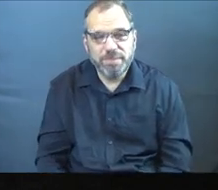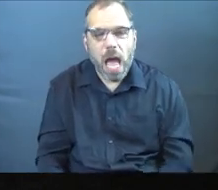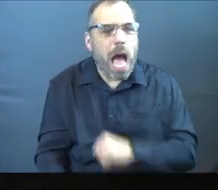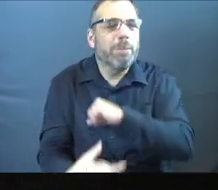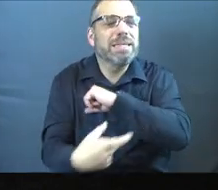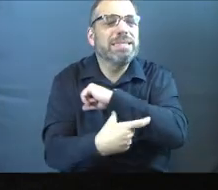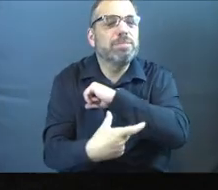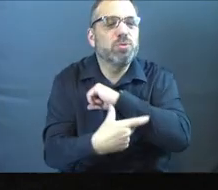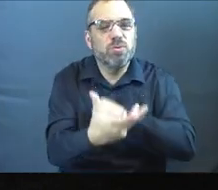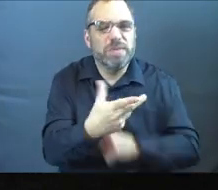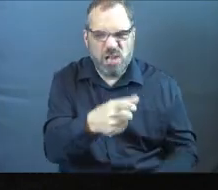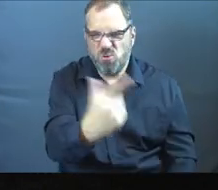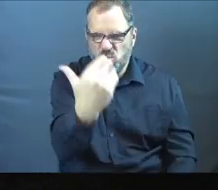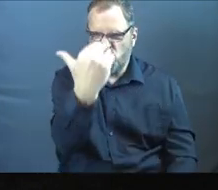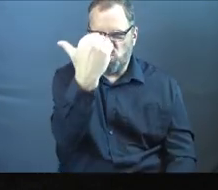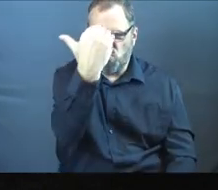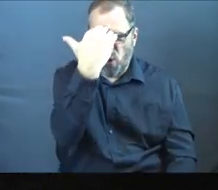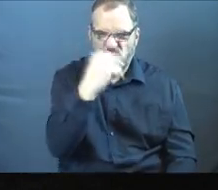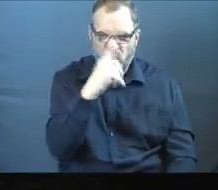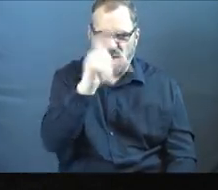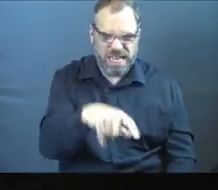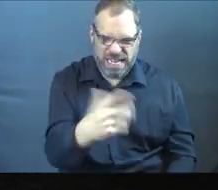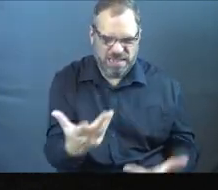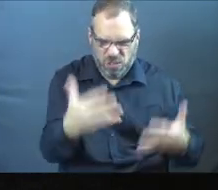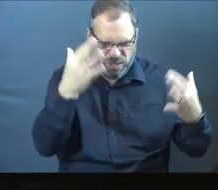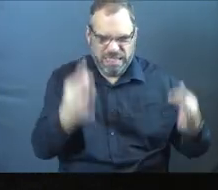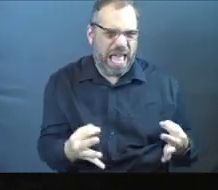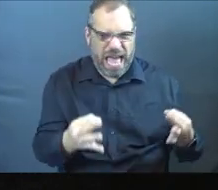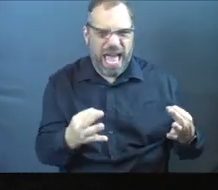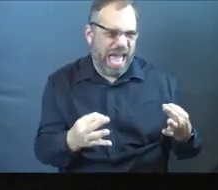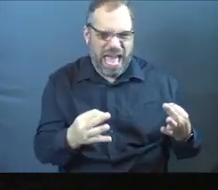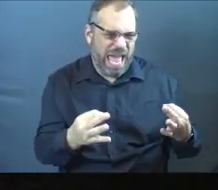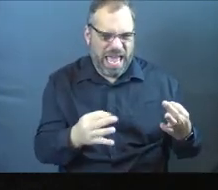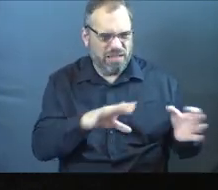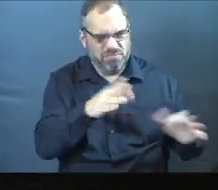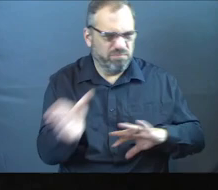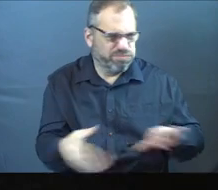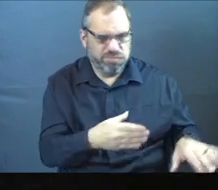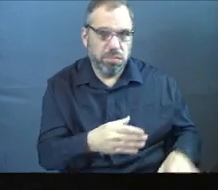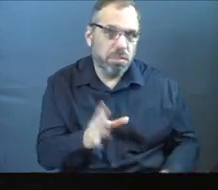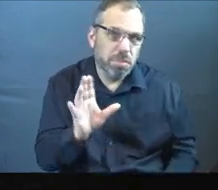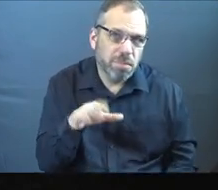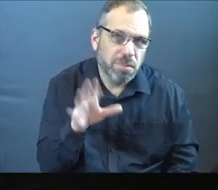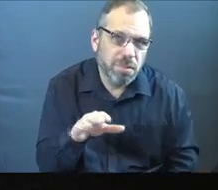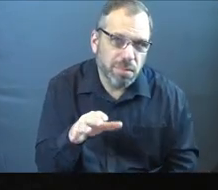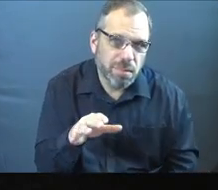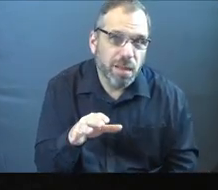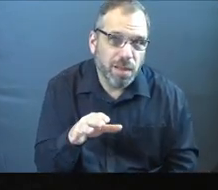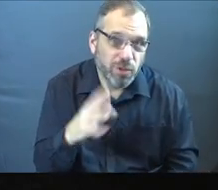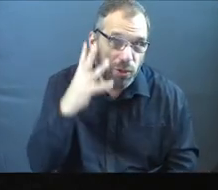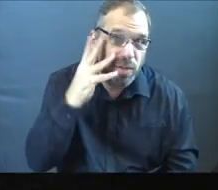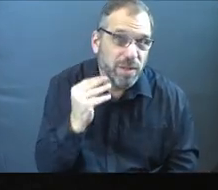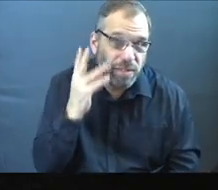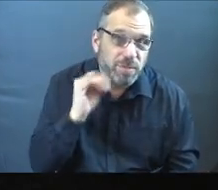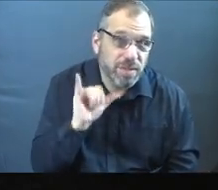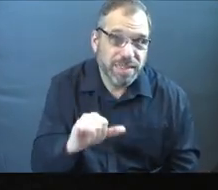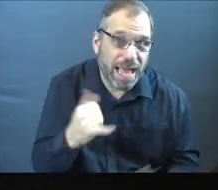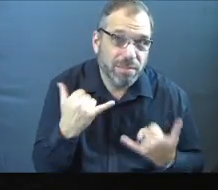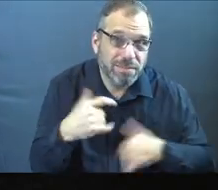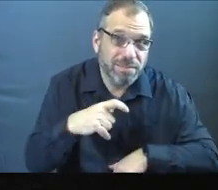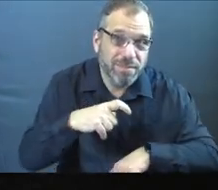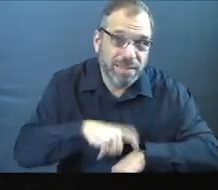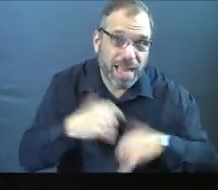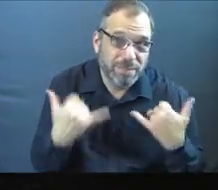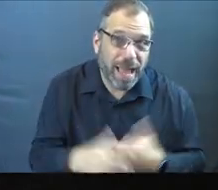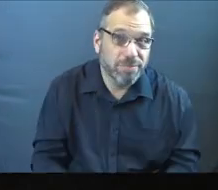Let me tempt you with the thing that you know you don't need the most right now that you've decided to put to the side. Can I just let you know? You probably will experience some of that in this time too.